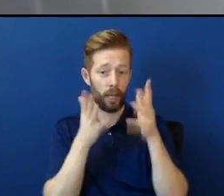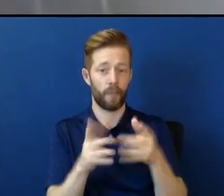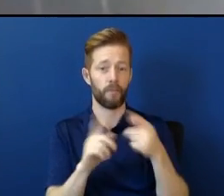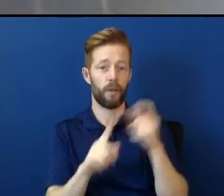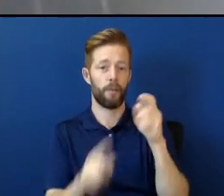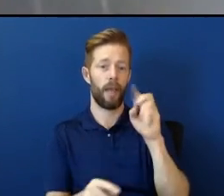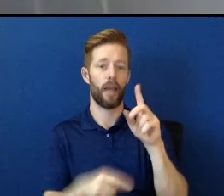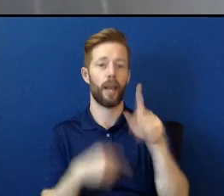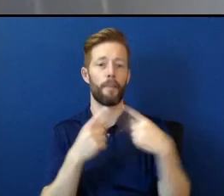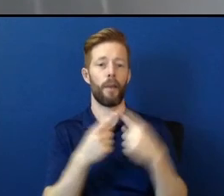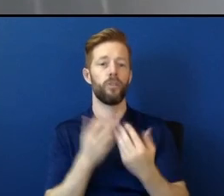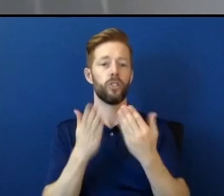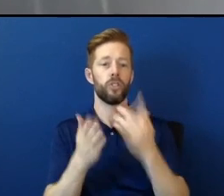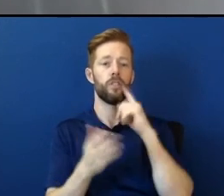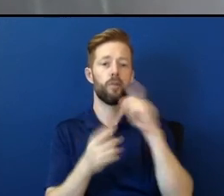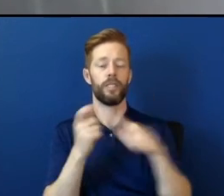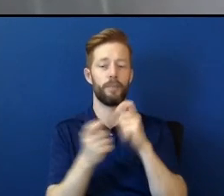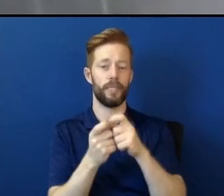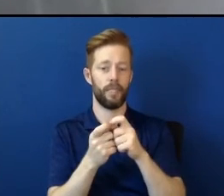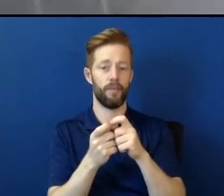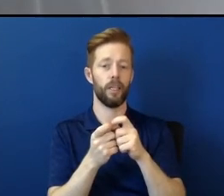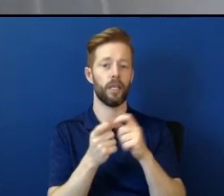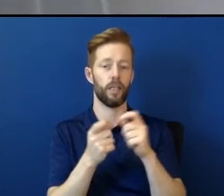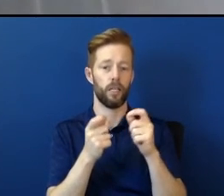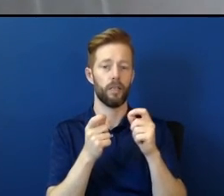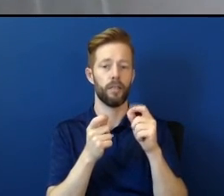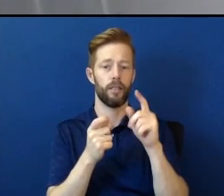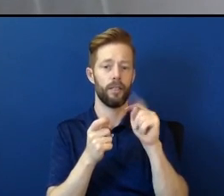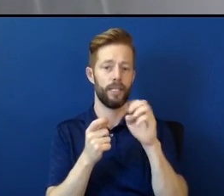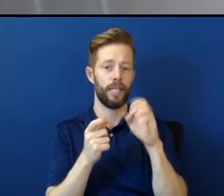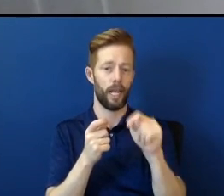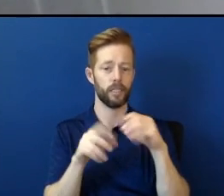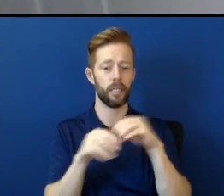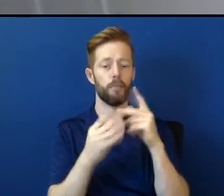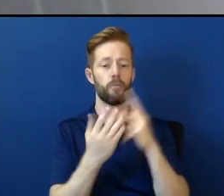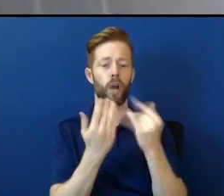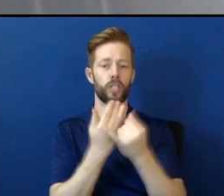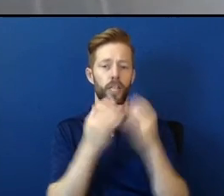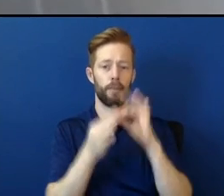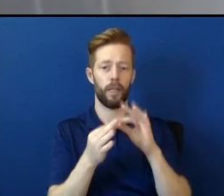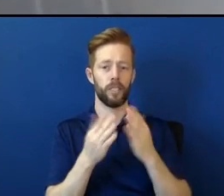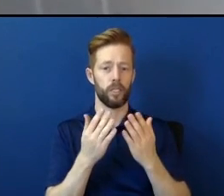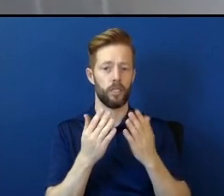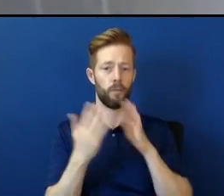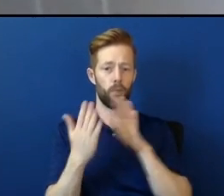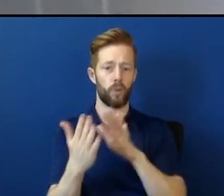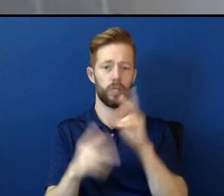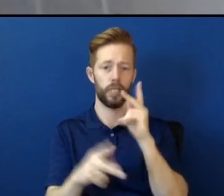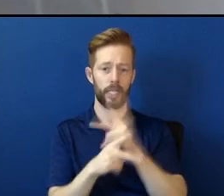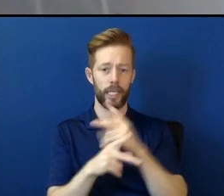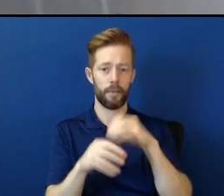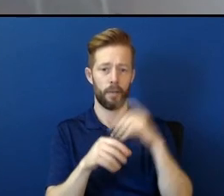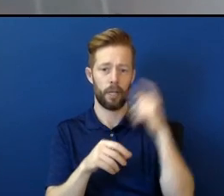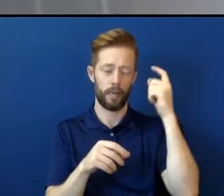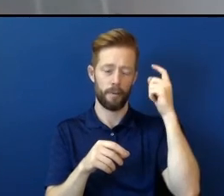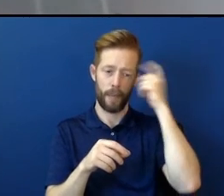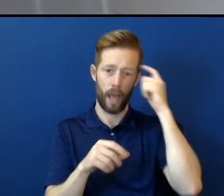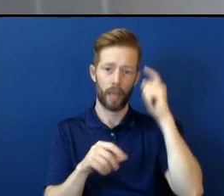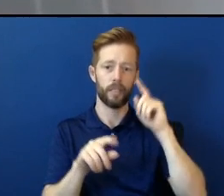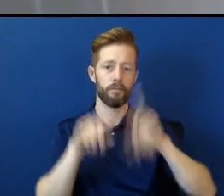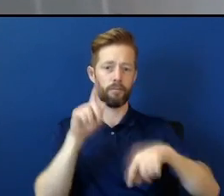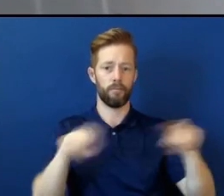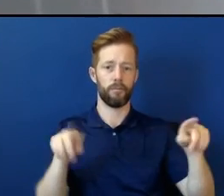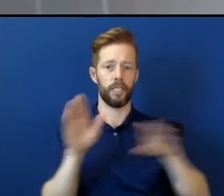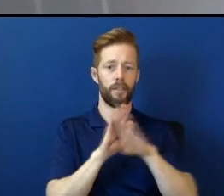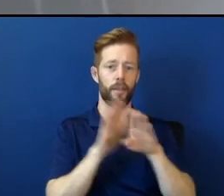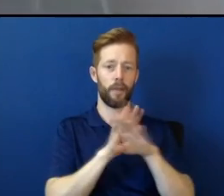Ed about suggestions for specific texts and a project-based approach that might span several days and keeping in mind various developmental